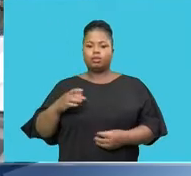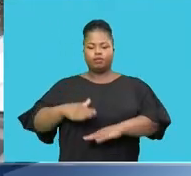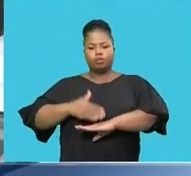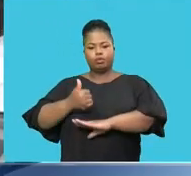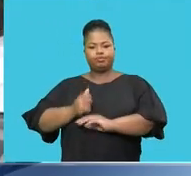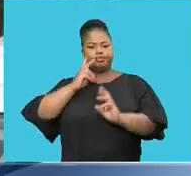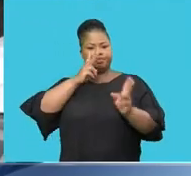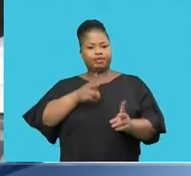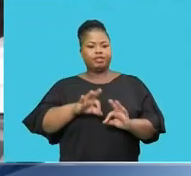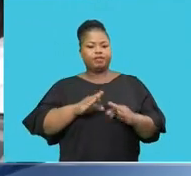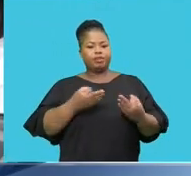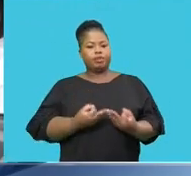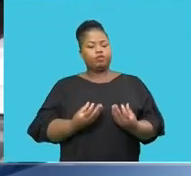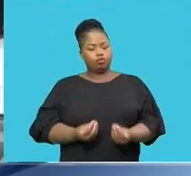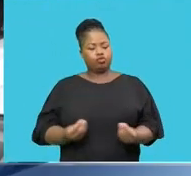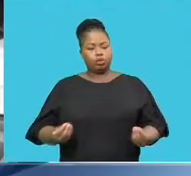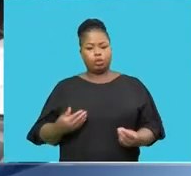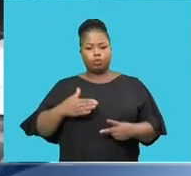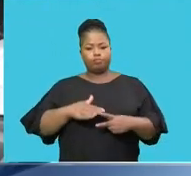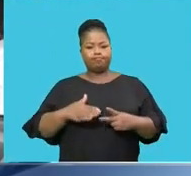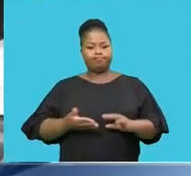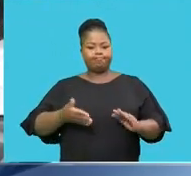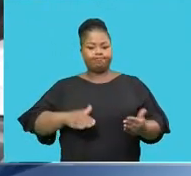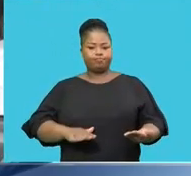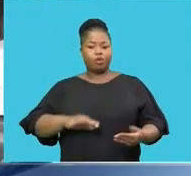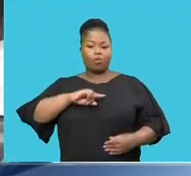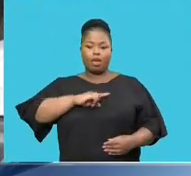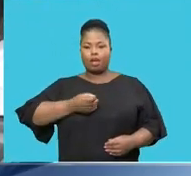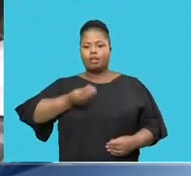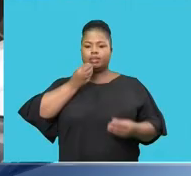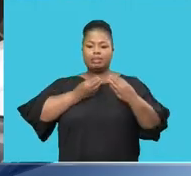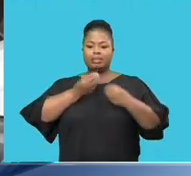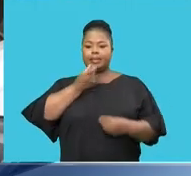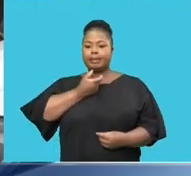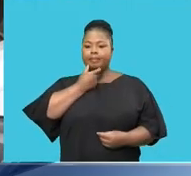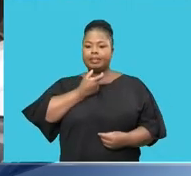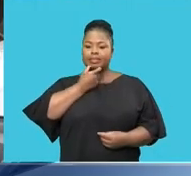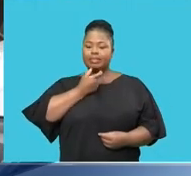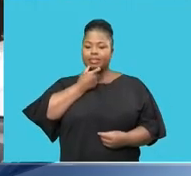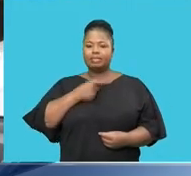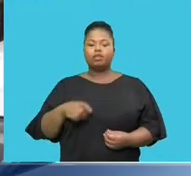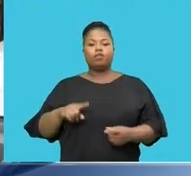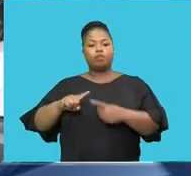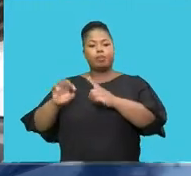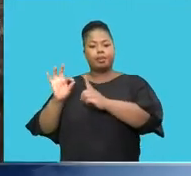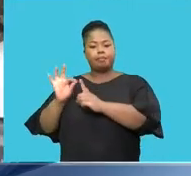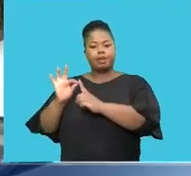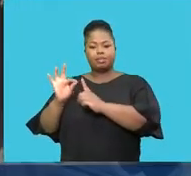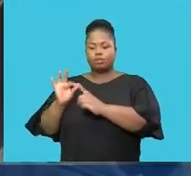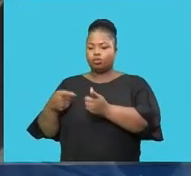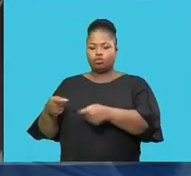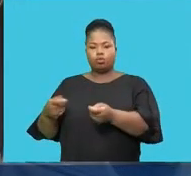the families of the deceased kids who allegedly died from eating biscuits sold at an Pakistani shop in